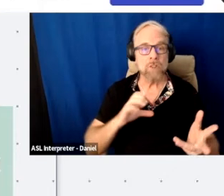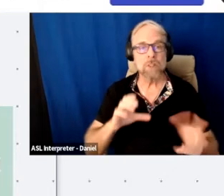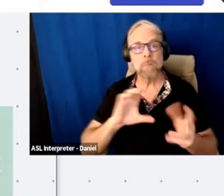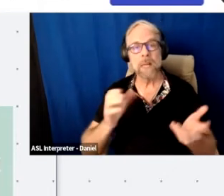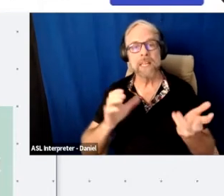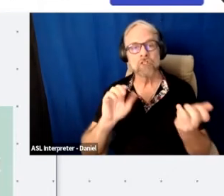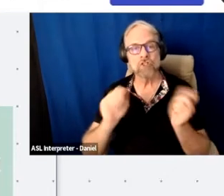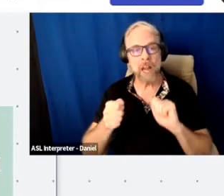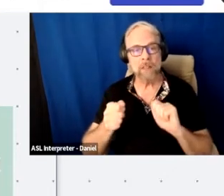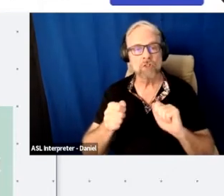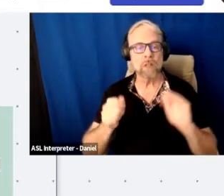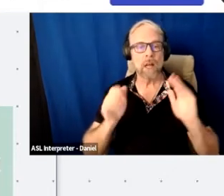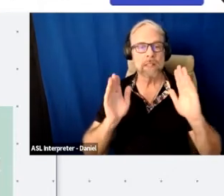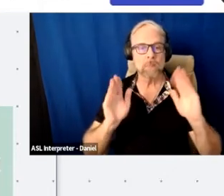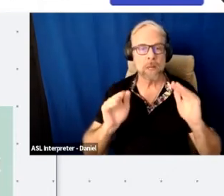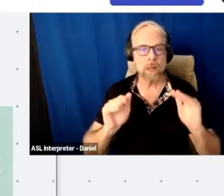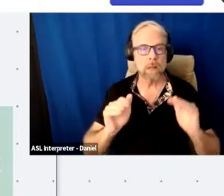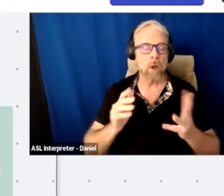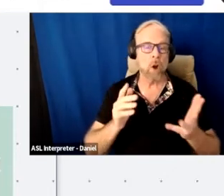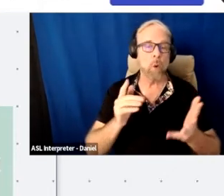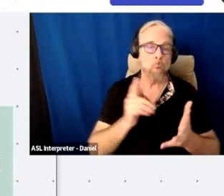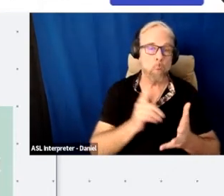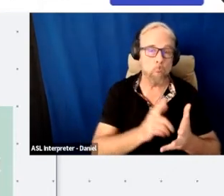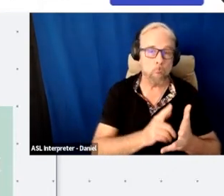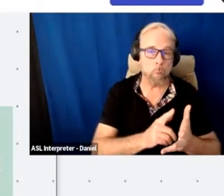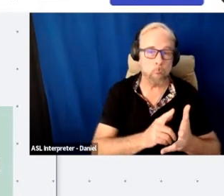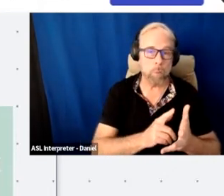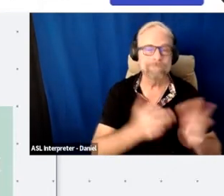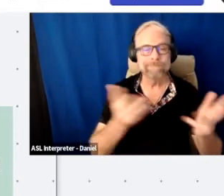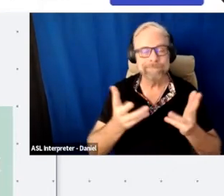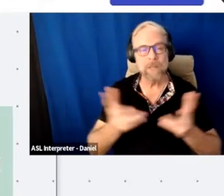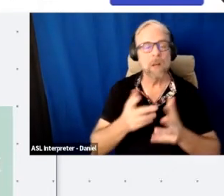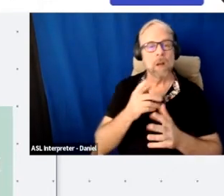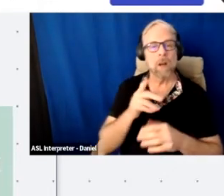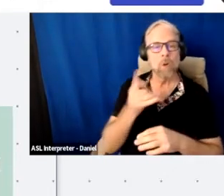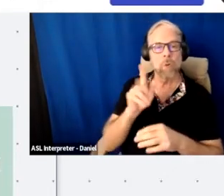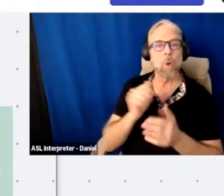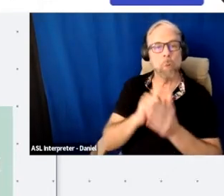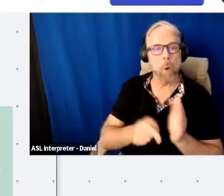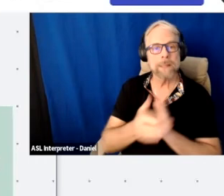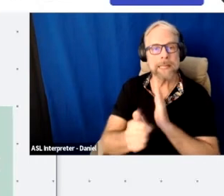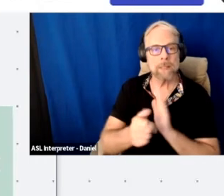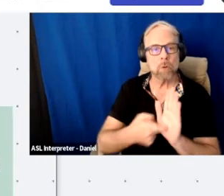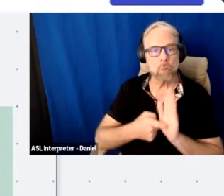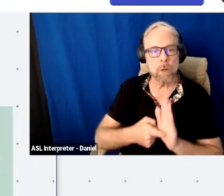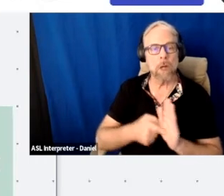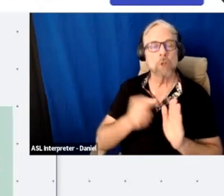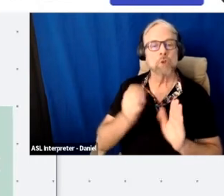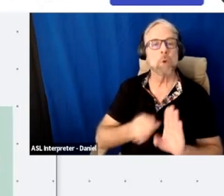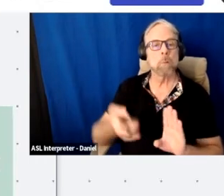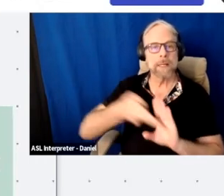expectations or what they... What skills are required in order to